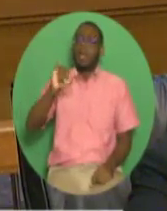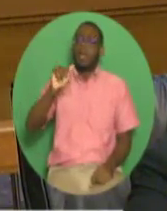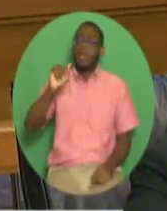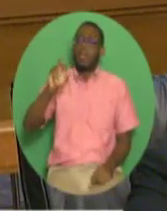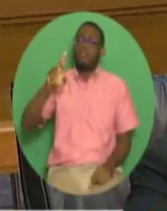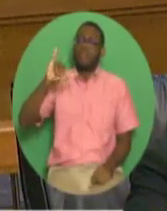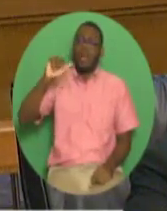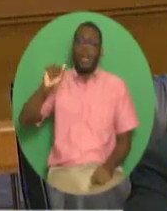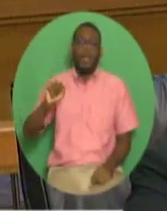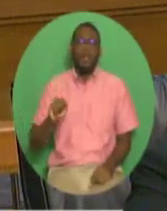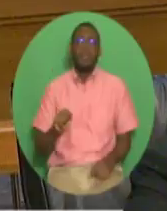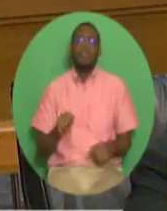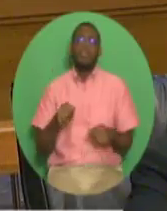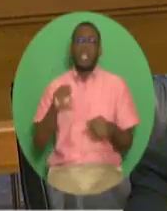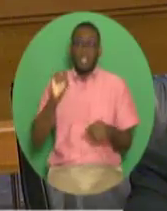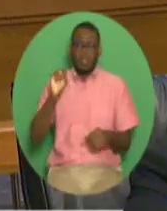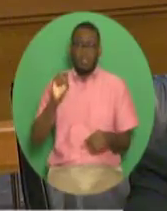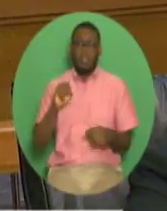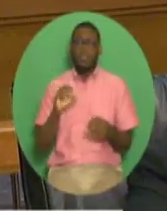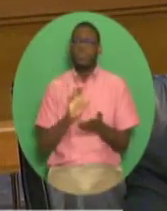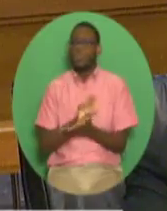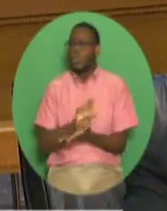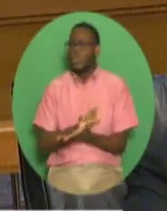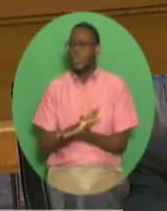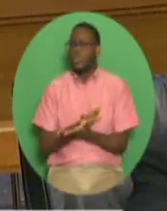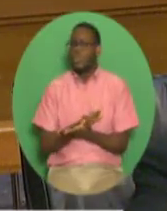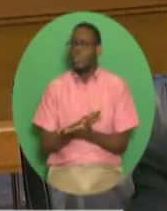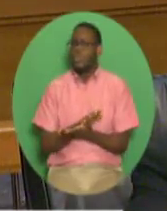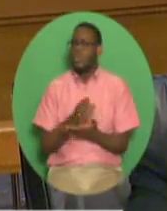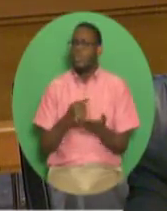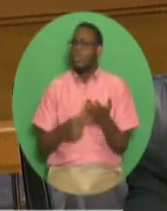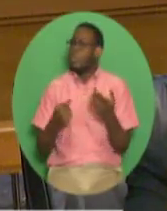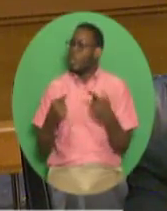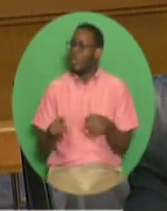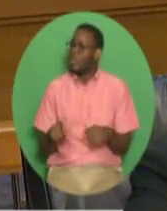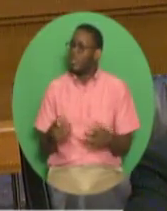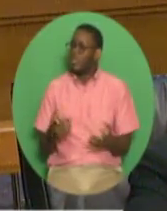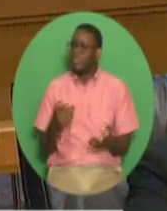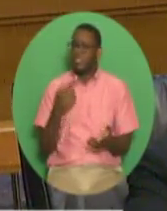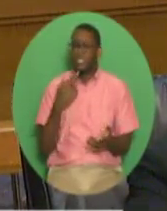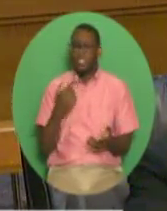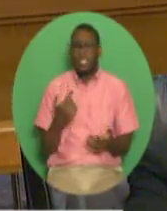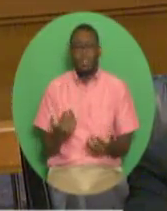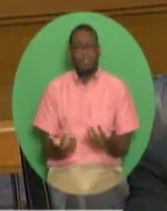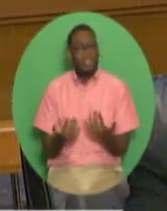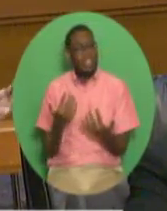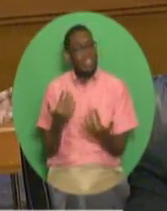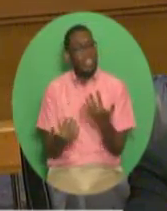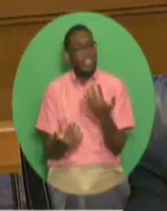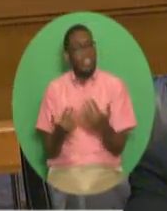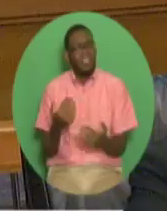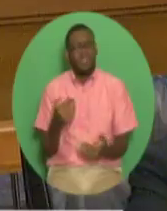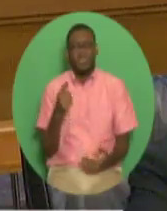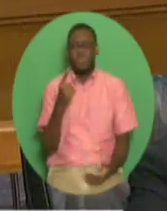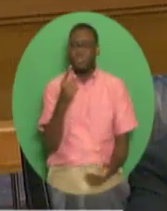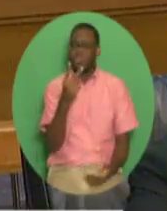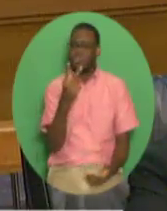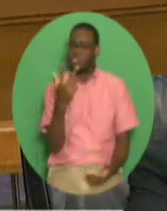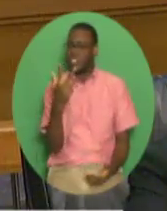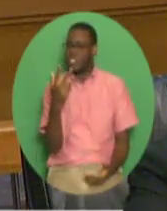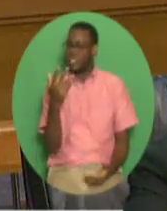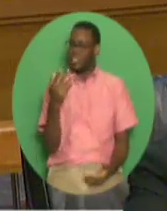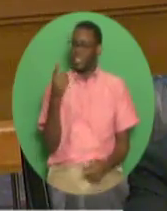students who attend that school, and they have had the misfortune of having a fire just a few days ago. And if perhaps the Minister